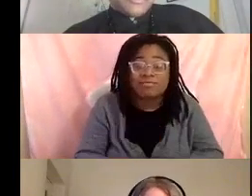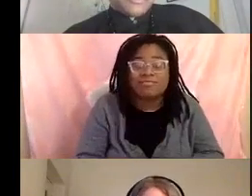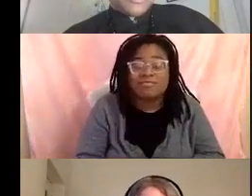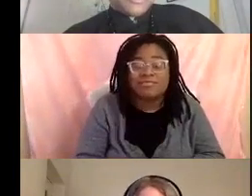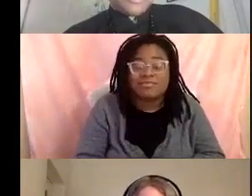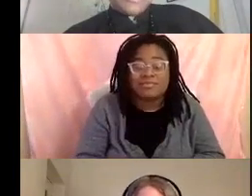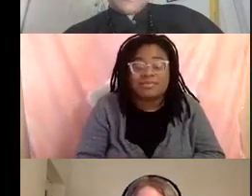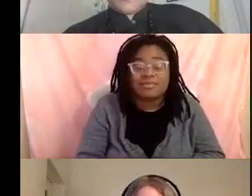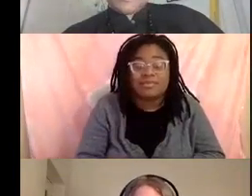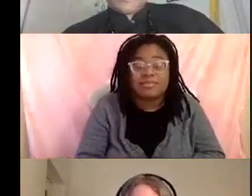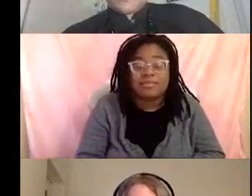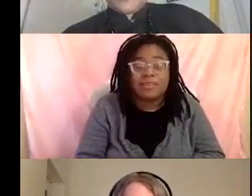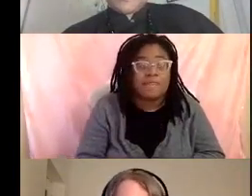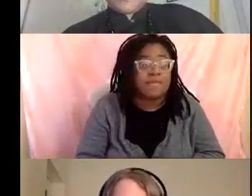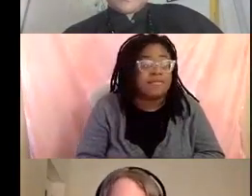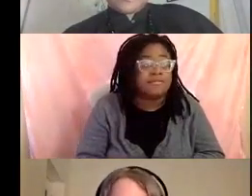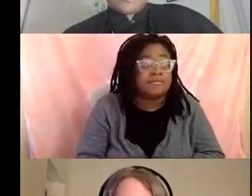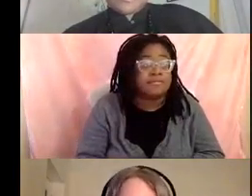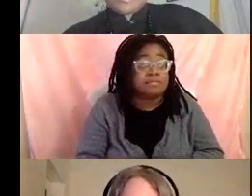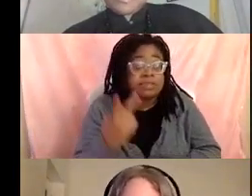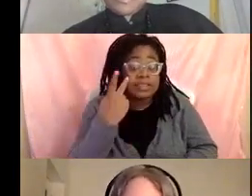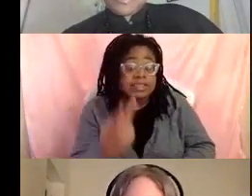everybody. Let's see.